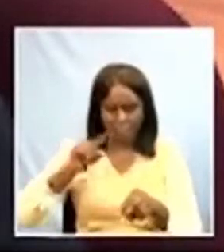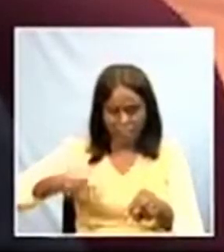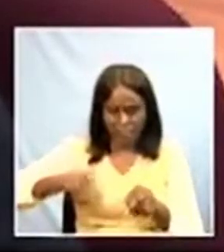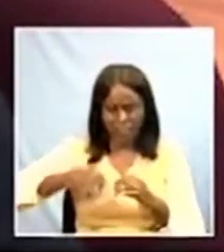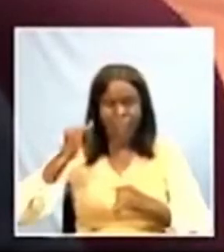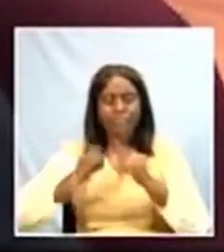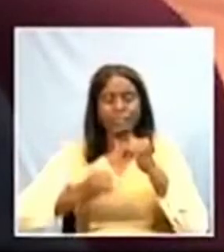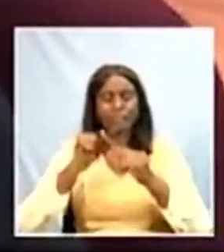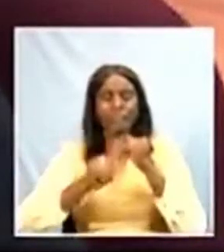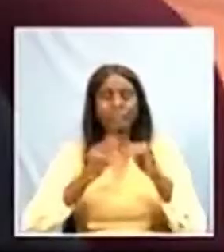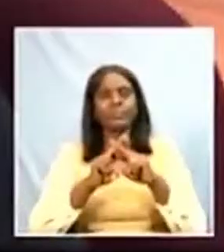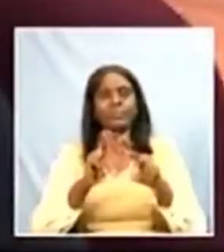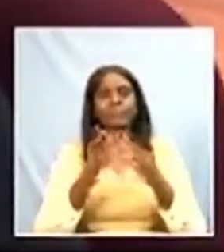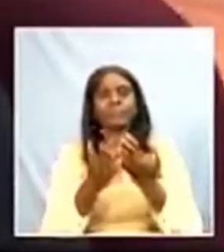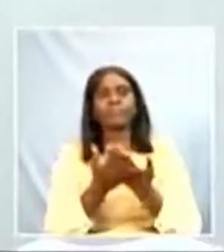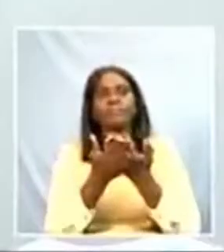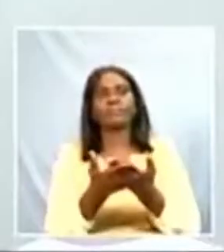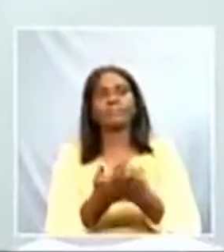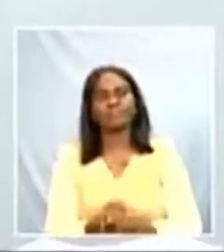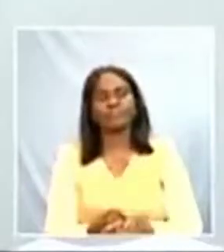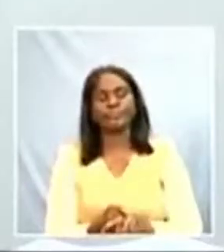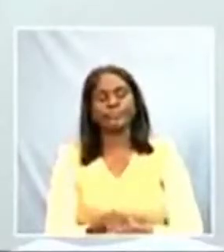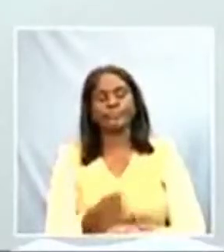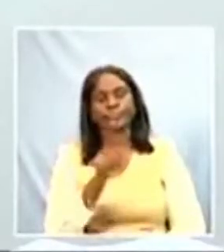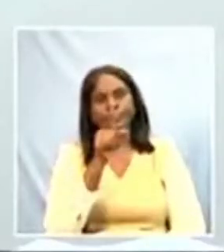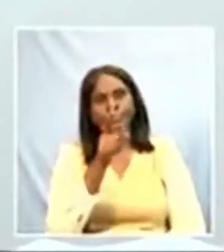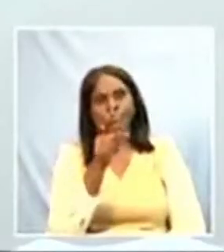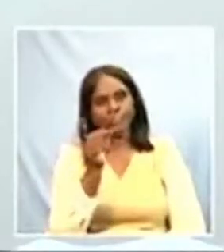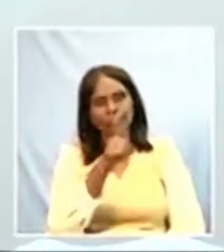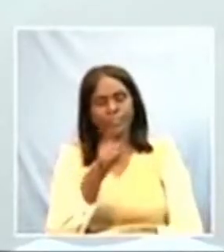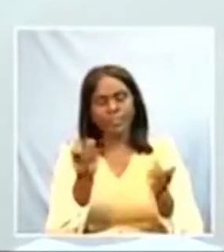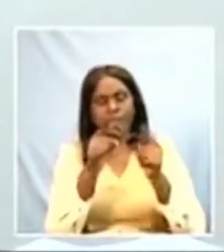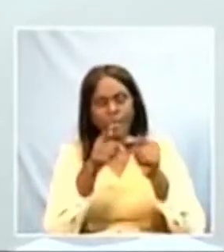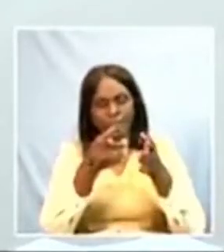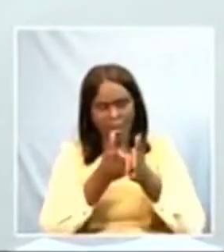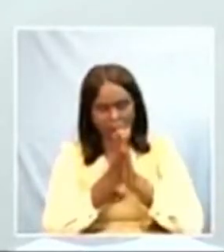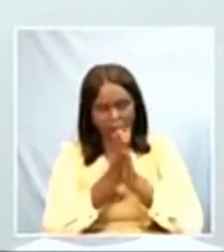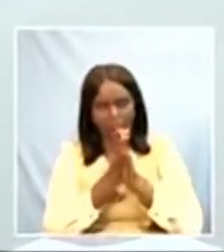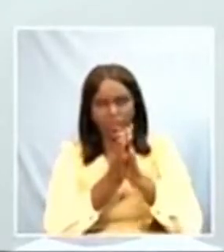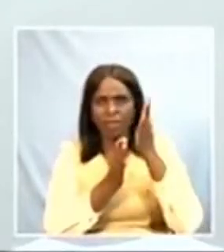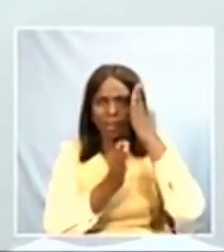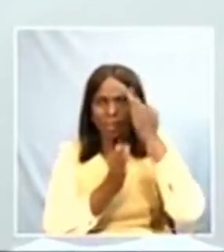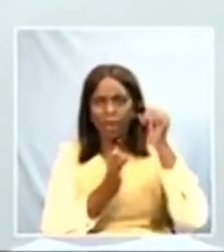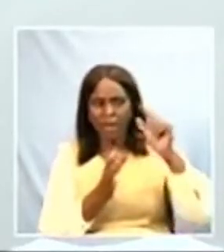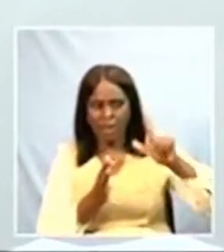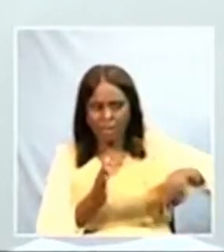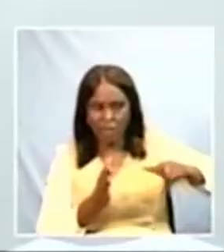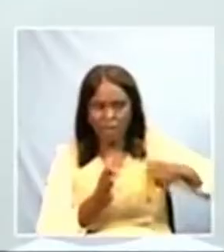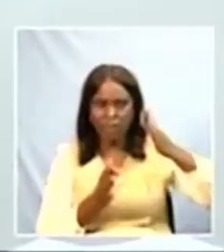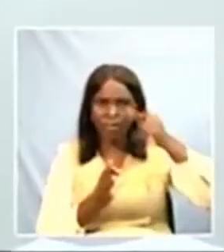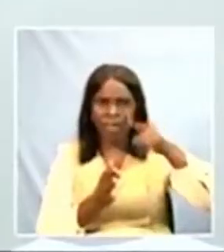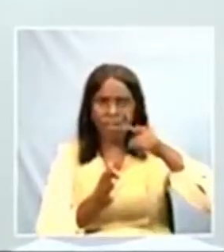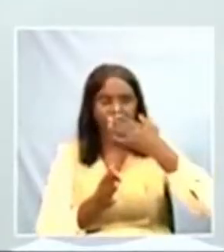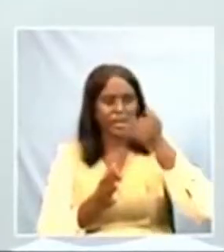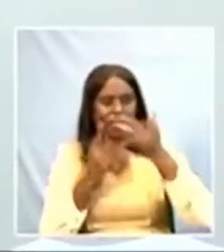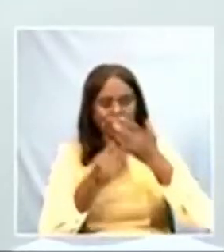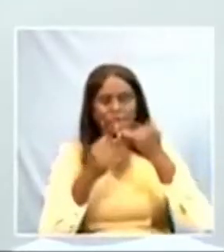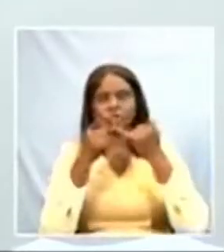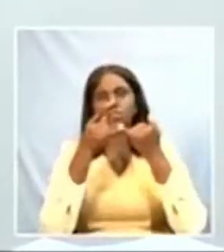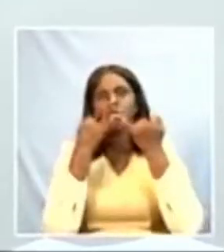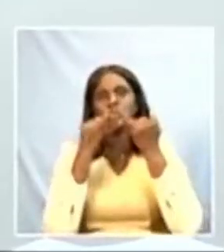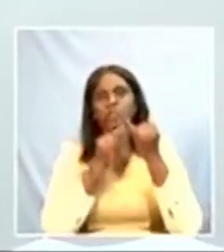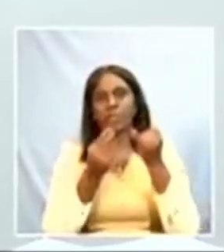Chair. I submit. When you were asking you, why did it delay? You're supposed to tell